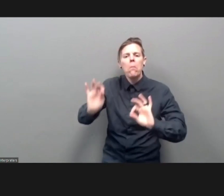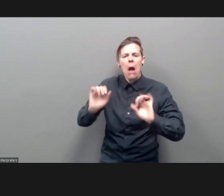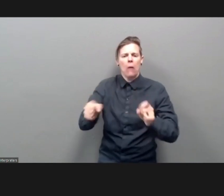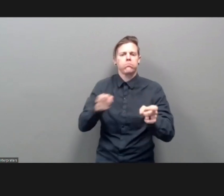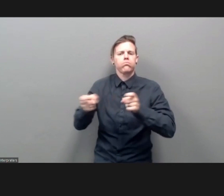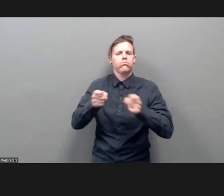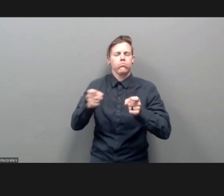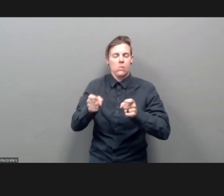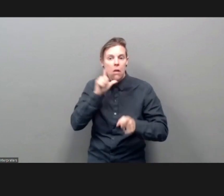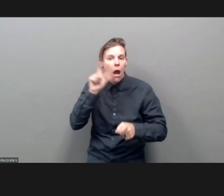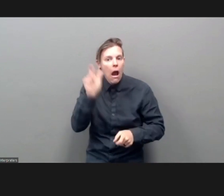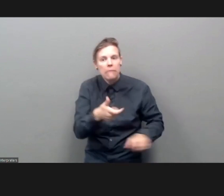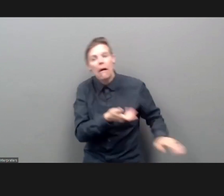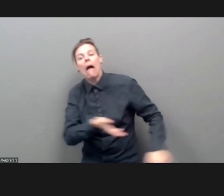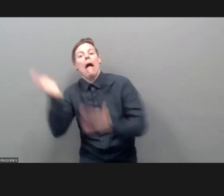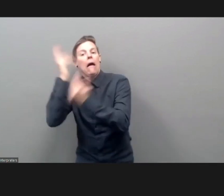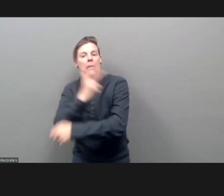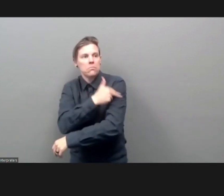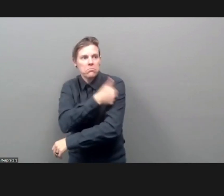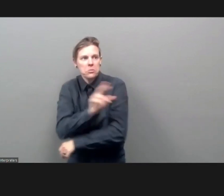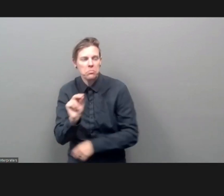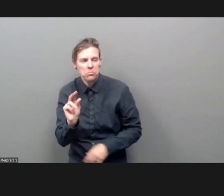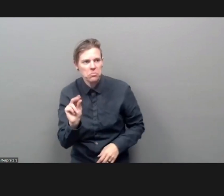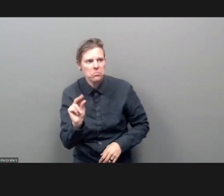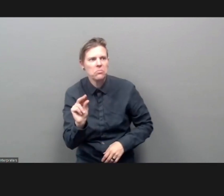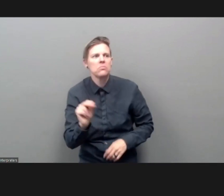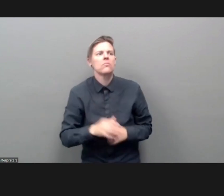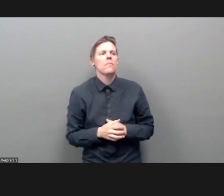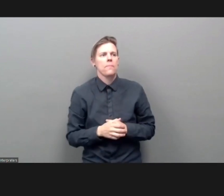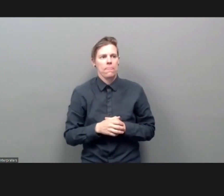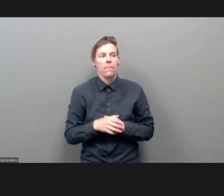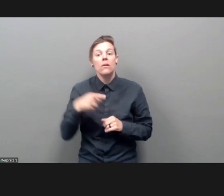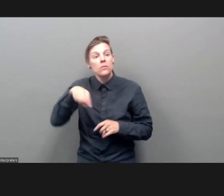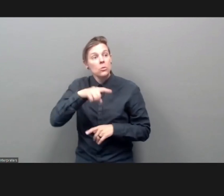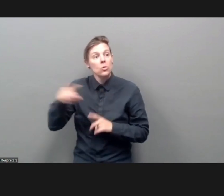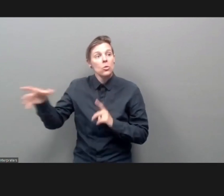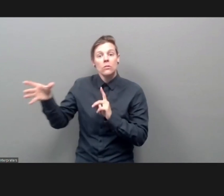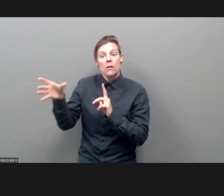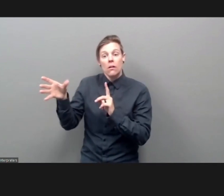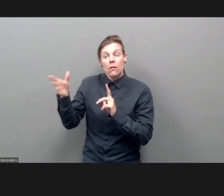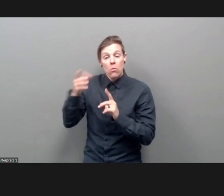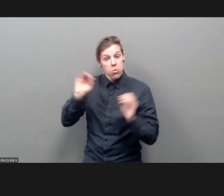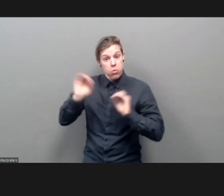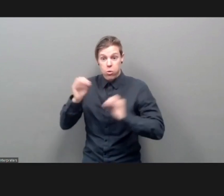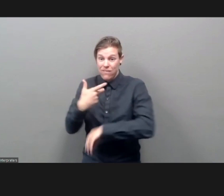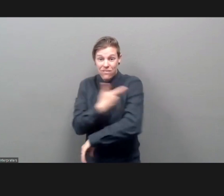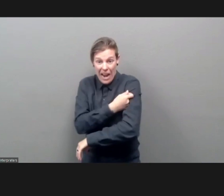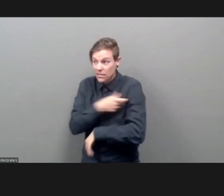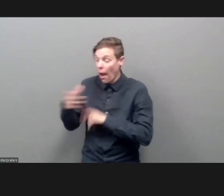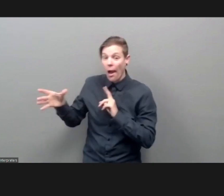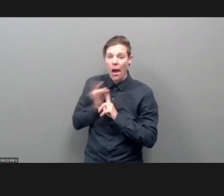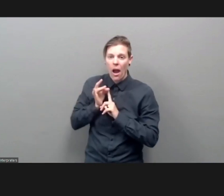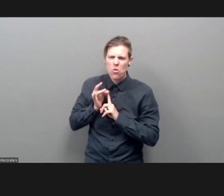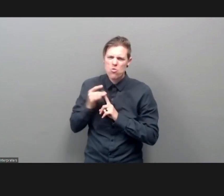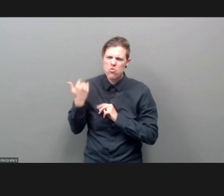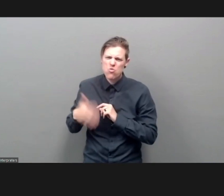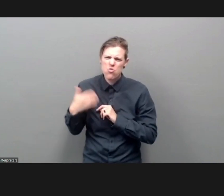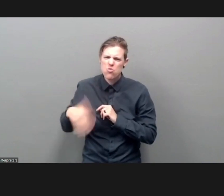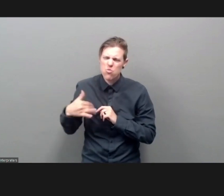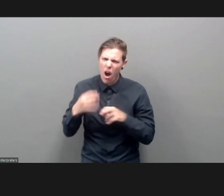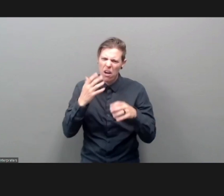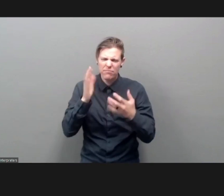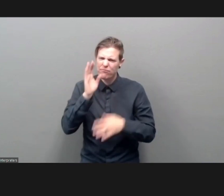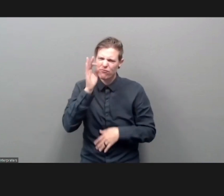deadly virus. But moving it around, because we've lost immunity, means that unvaccinated